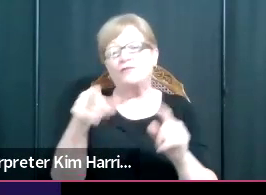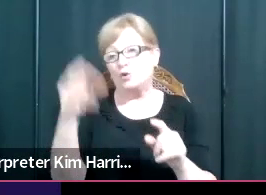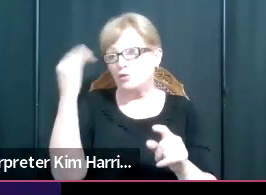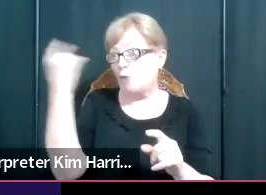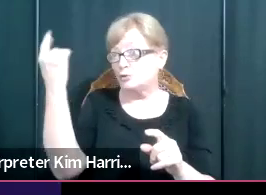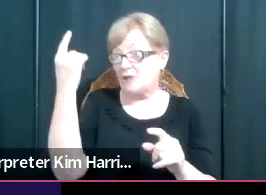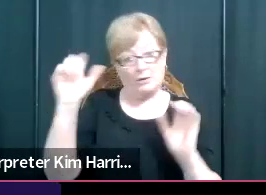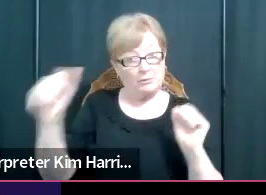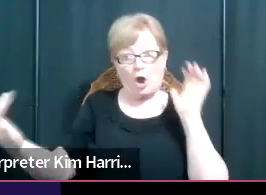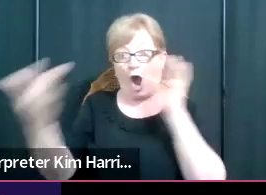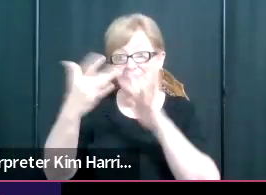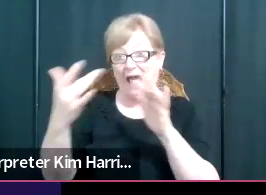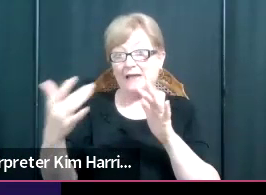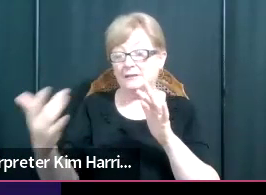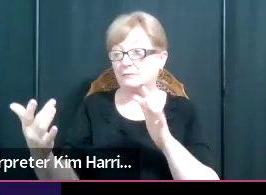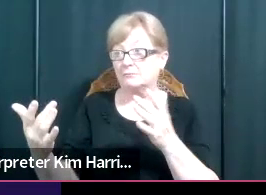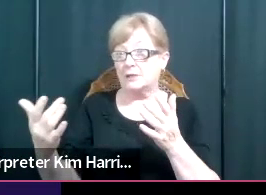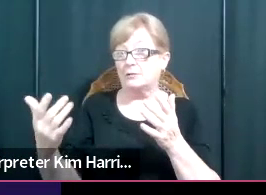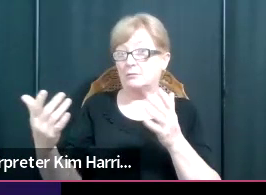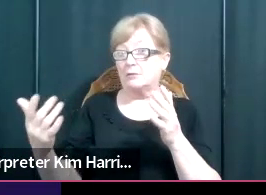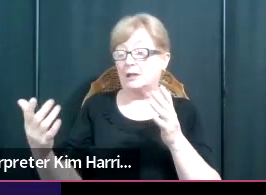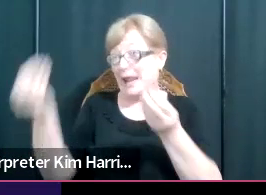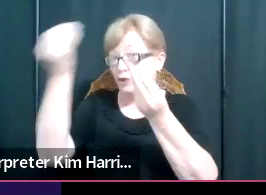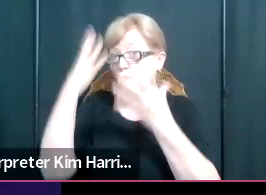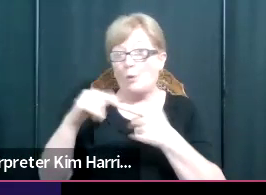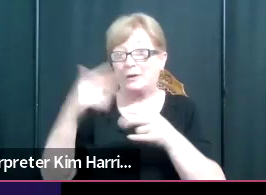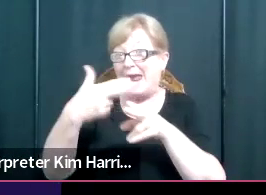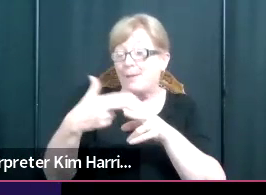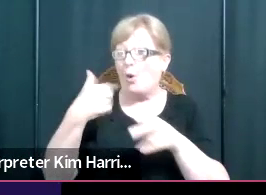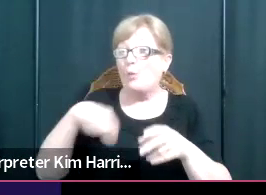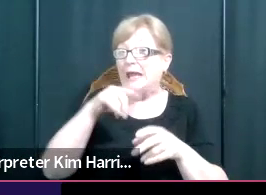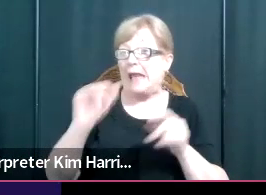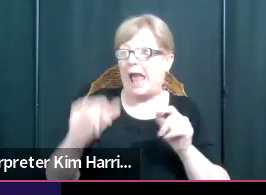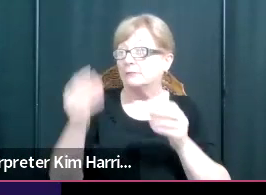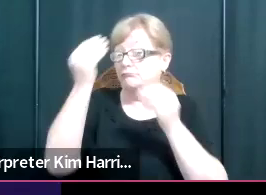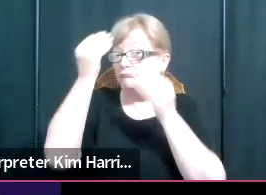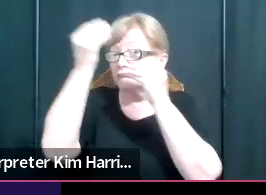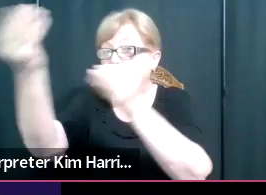contact with anybody that you think could benefit, we're certainly happy to do that.